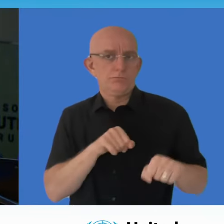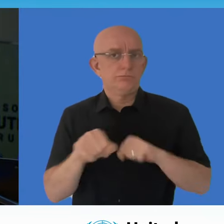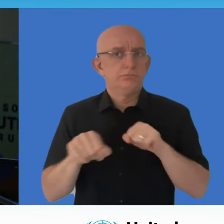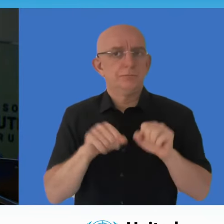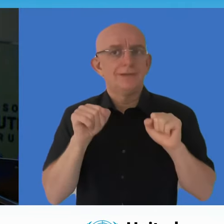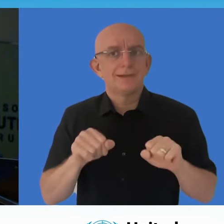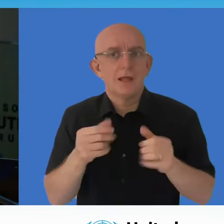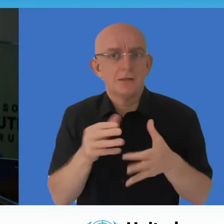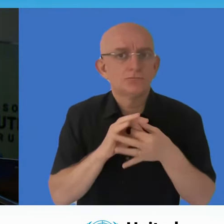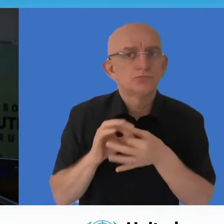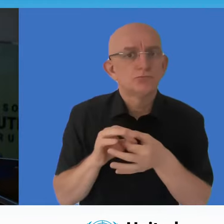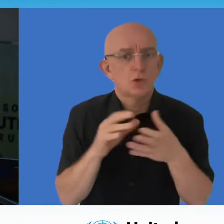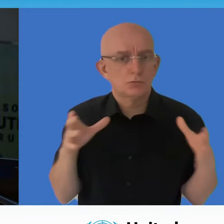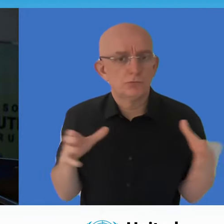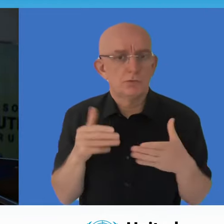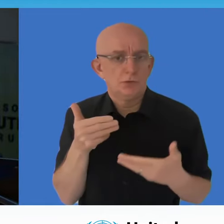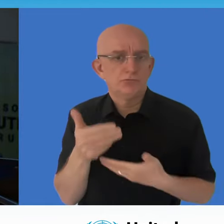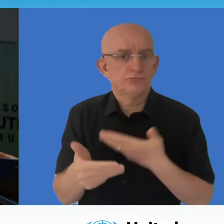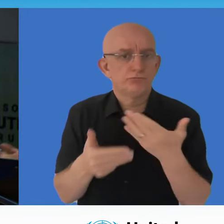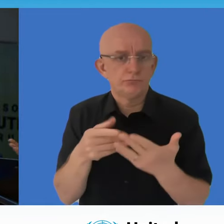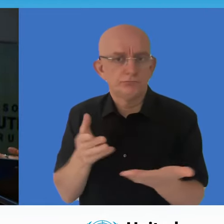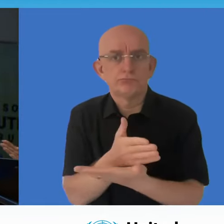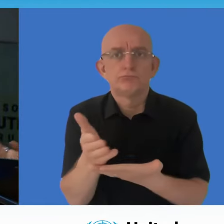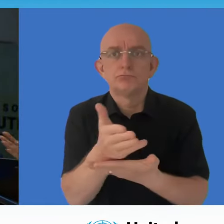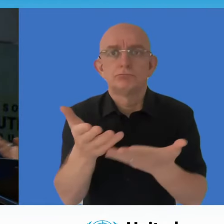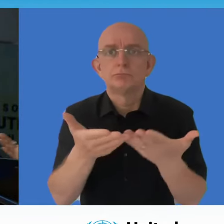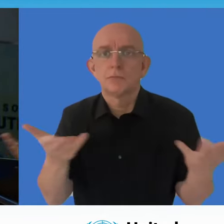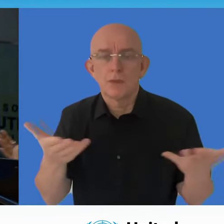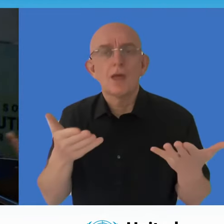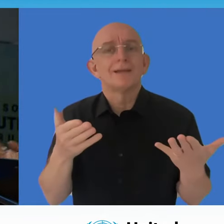into meaningful change on the ground. I thank you.